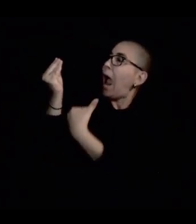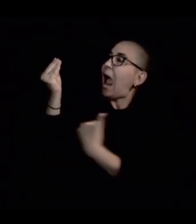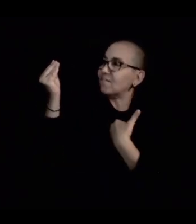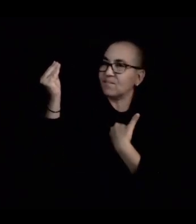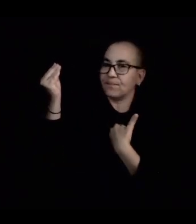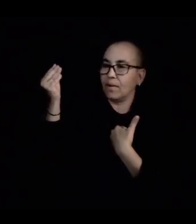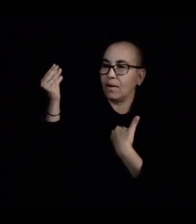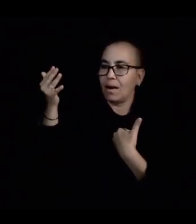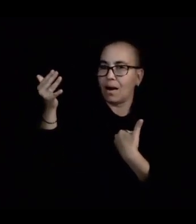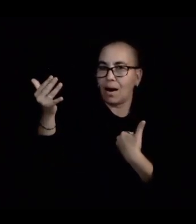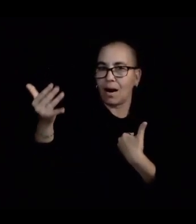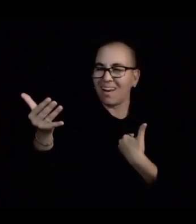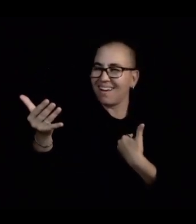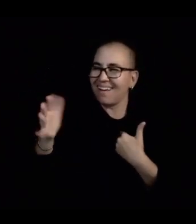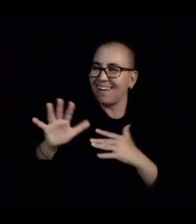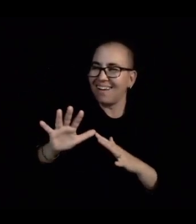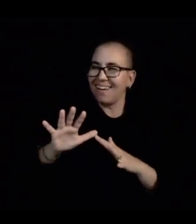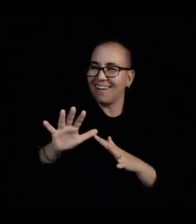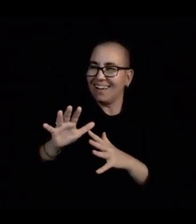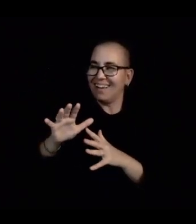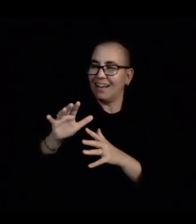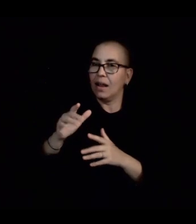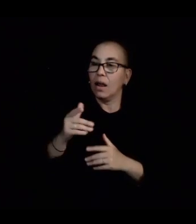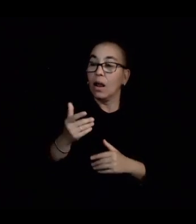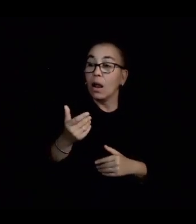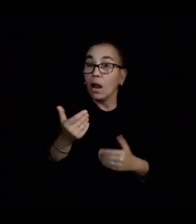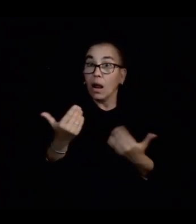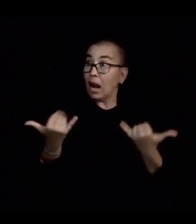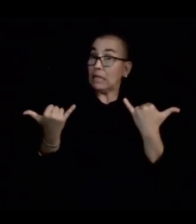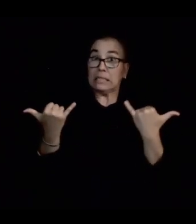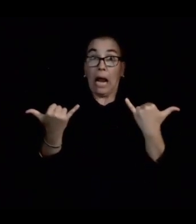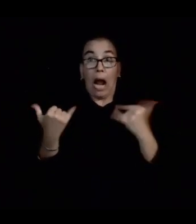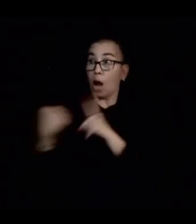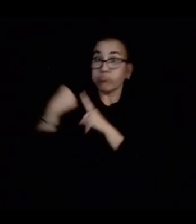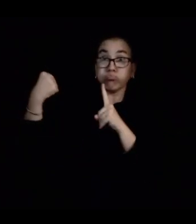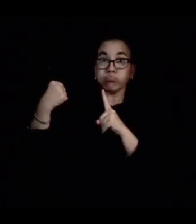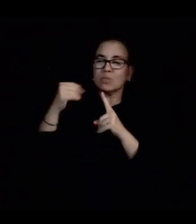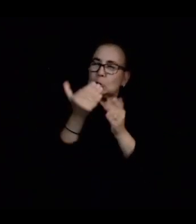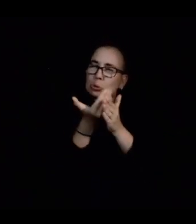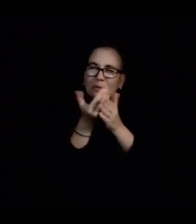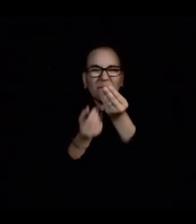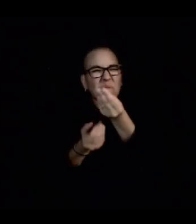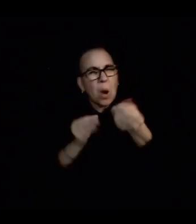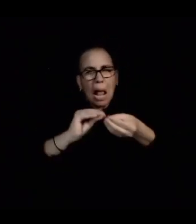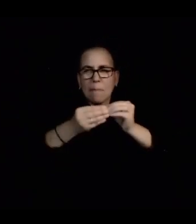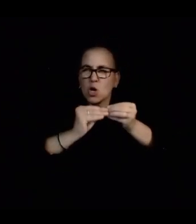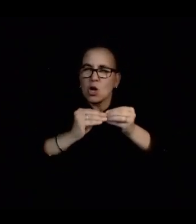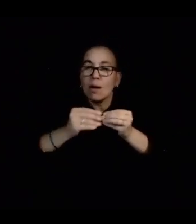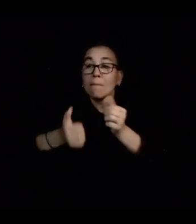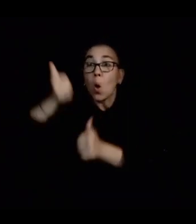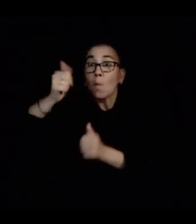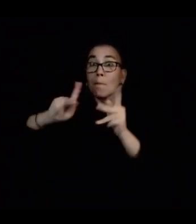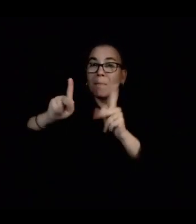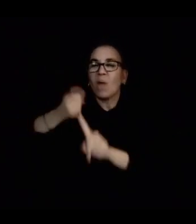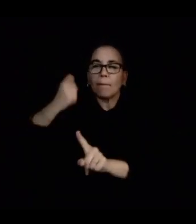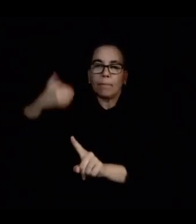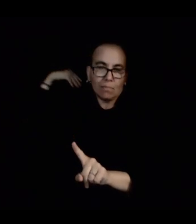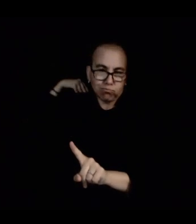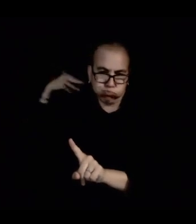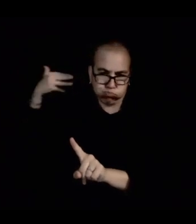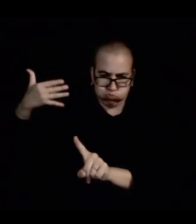team that reached out to them, has worked with them in terms of steps they could take to improve